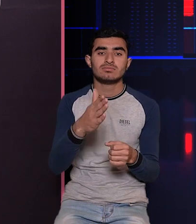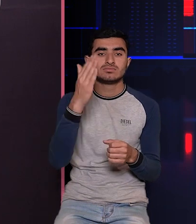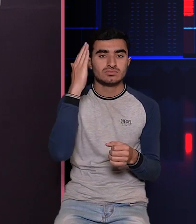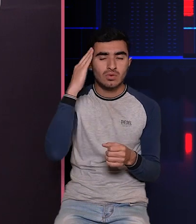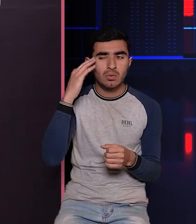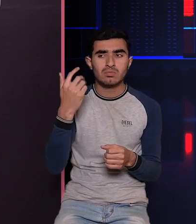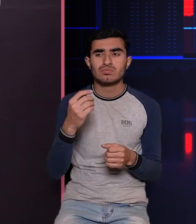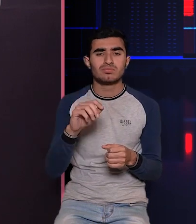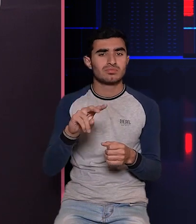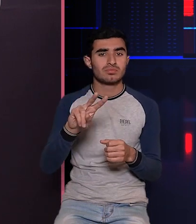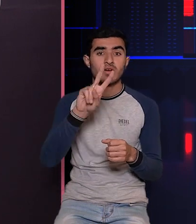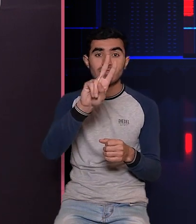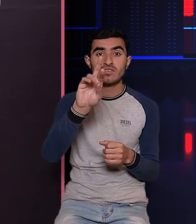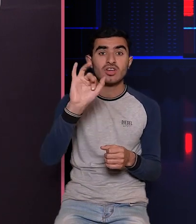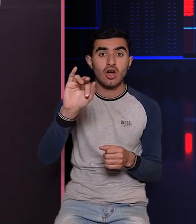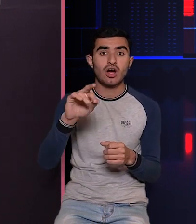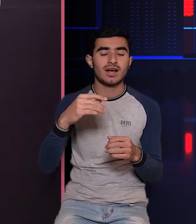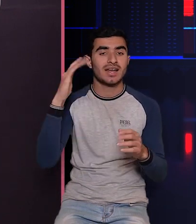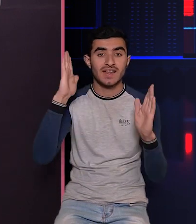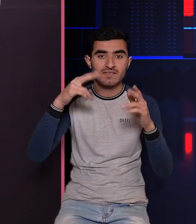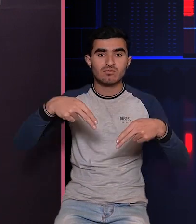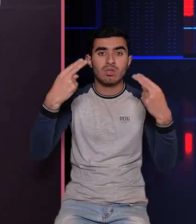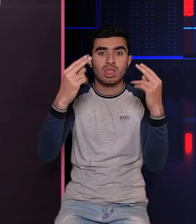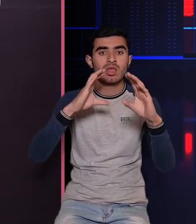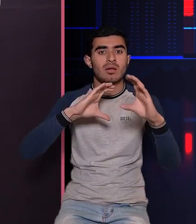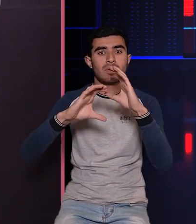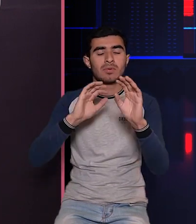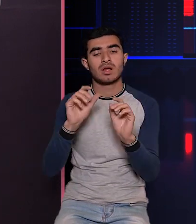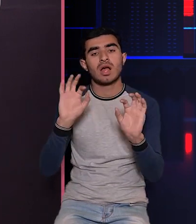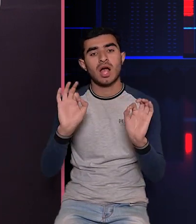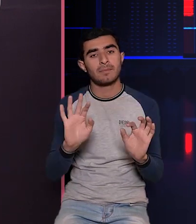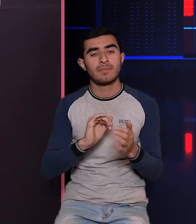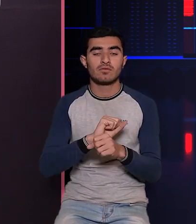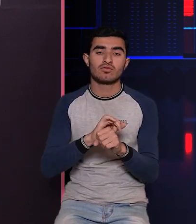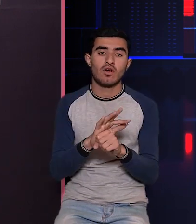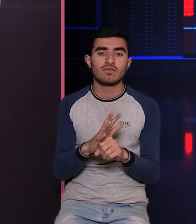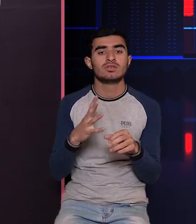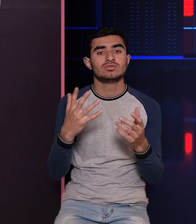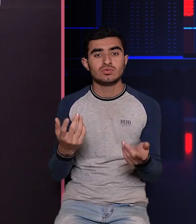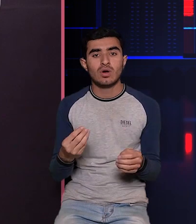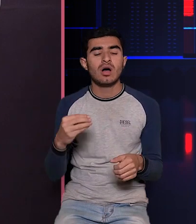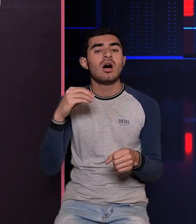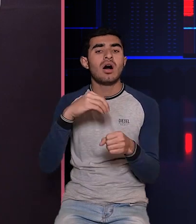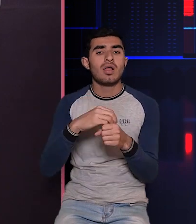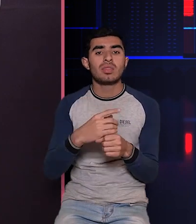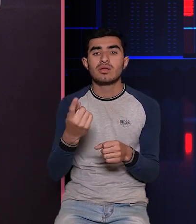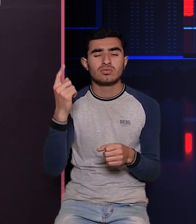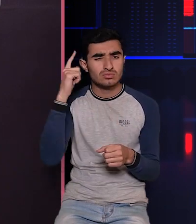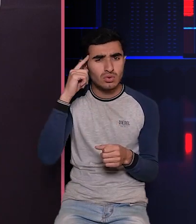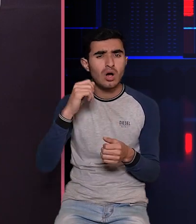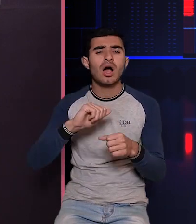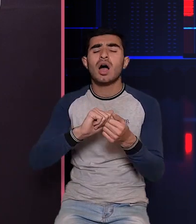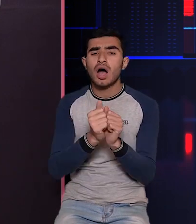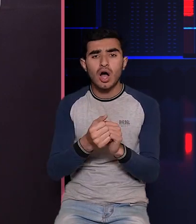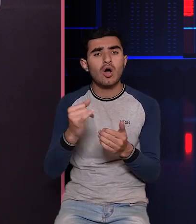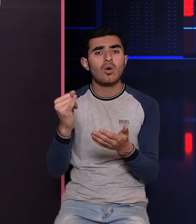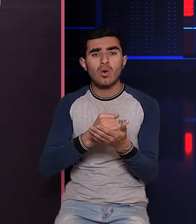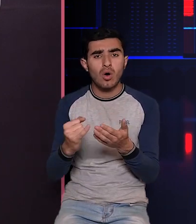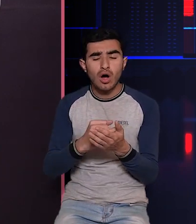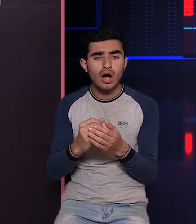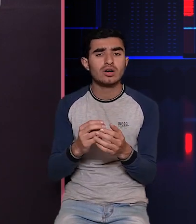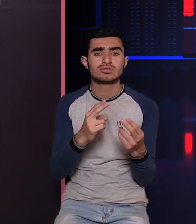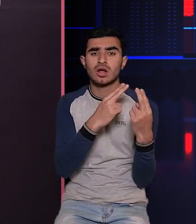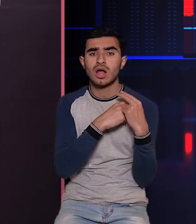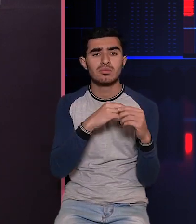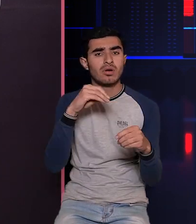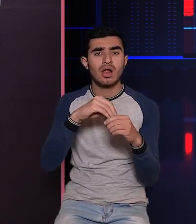a primary source of communication, primary source of interaction, what is a contemporary arts foundation? How does a